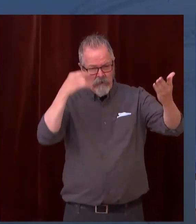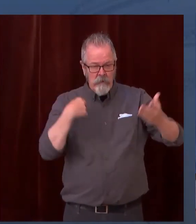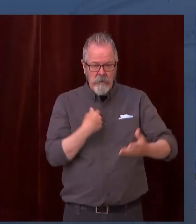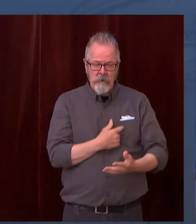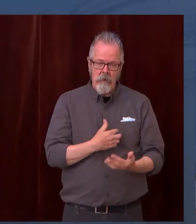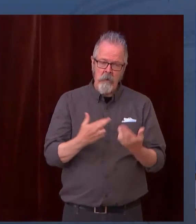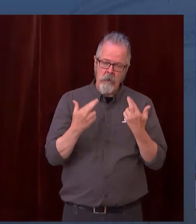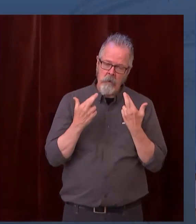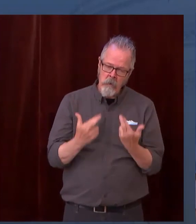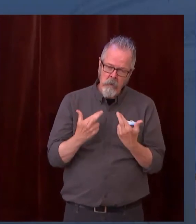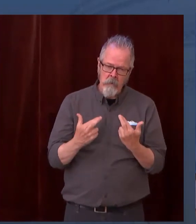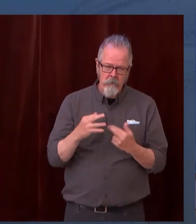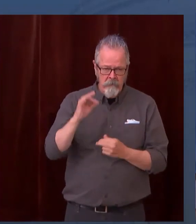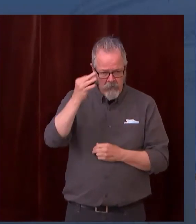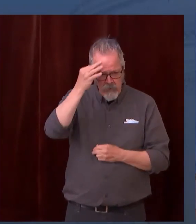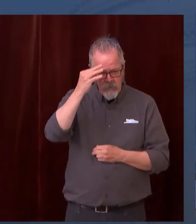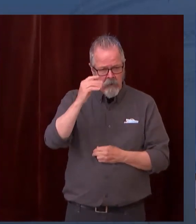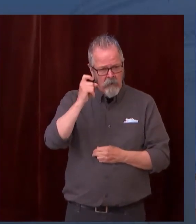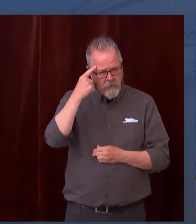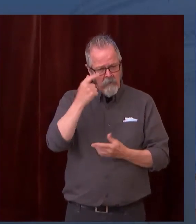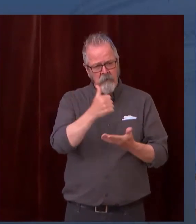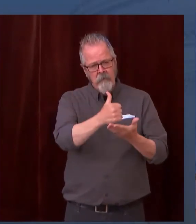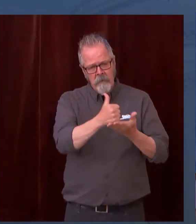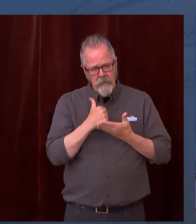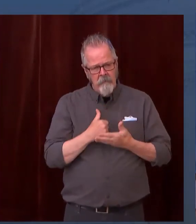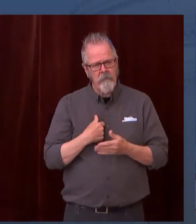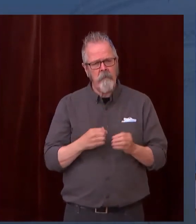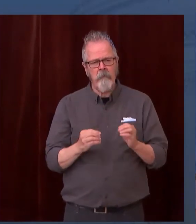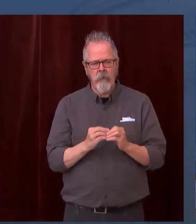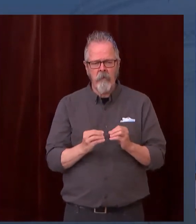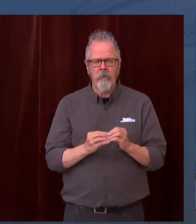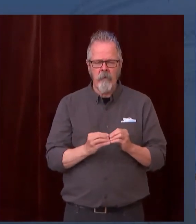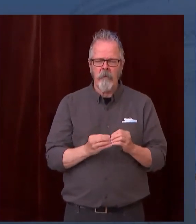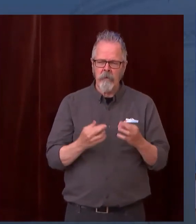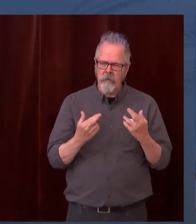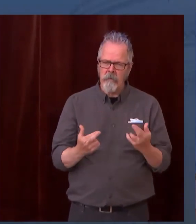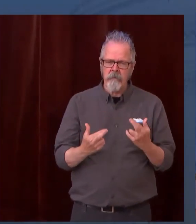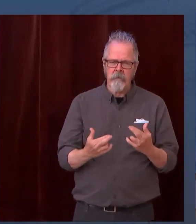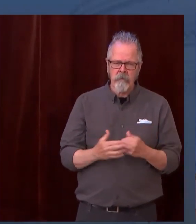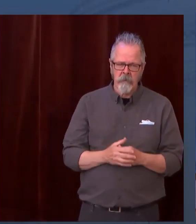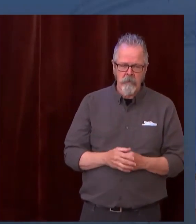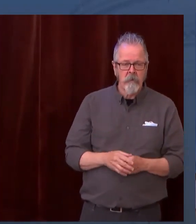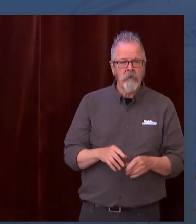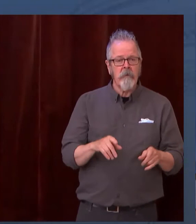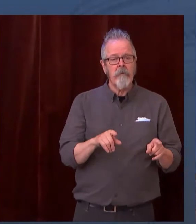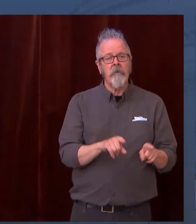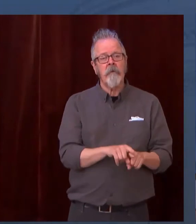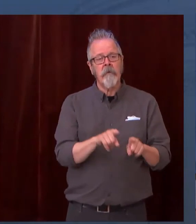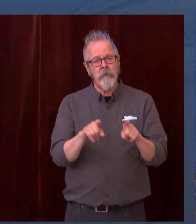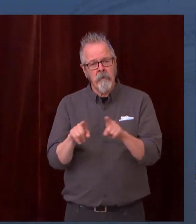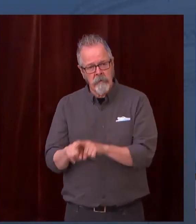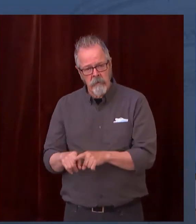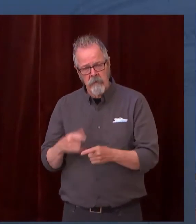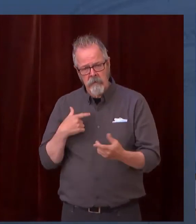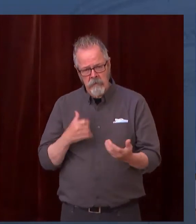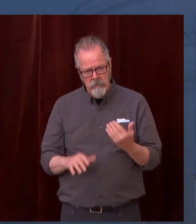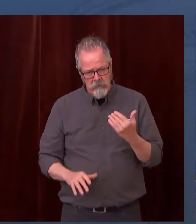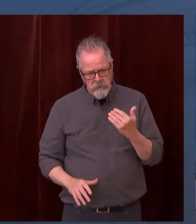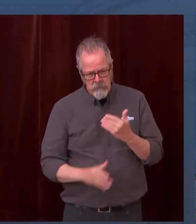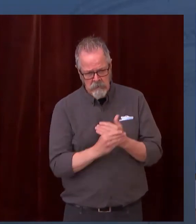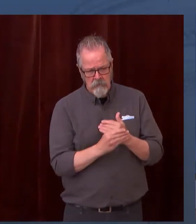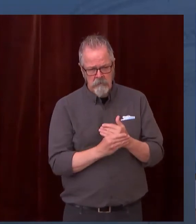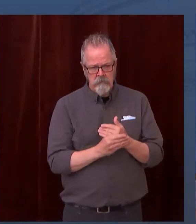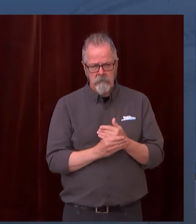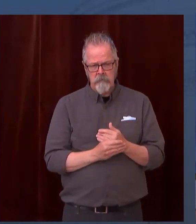more effective basis. Now, we're doing some other things, if I can just add too. We're doing things to